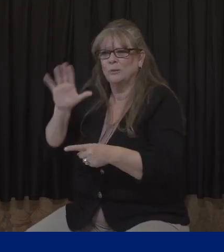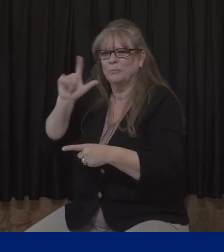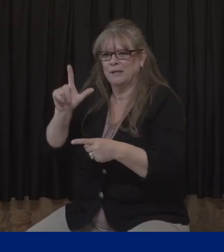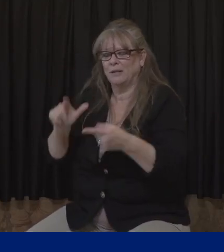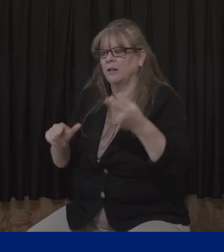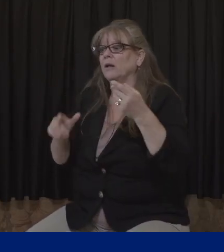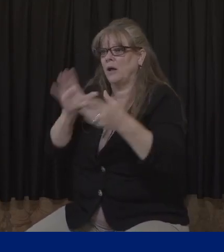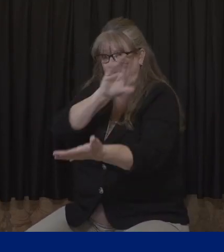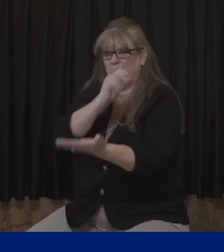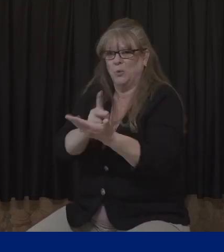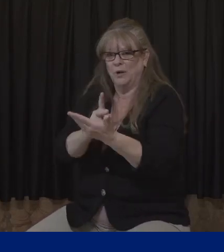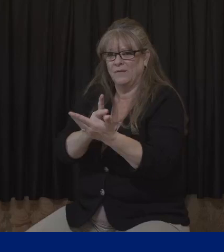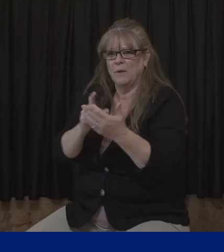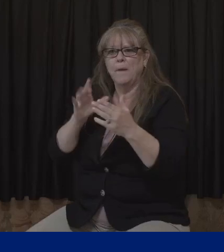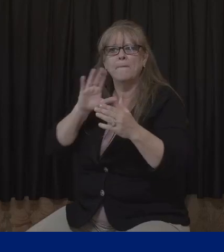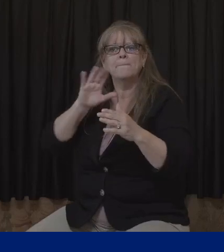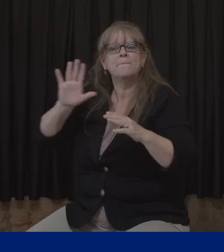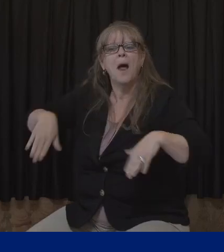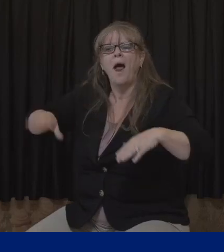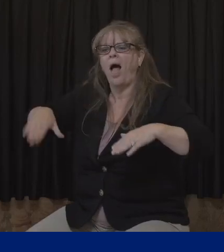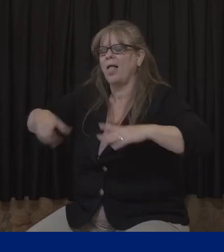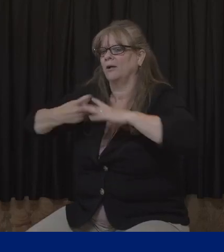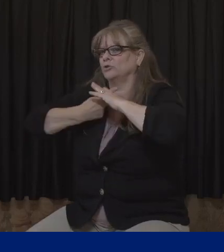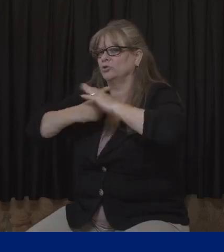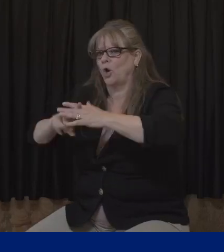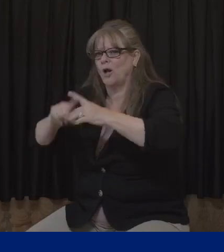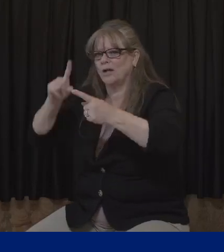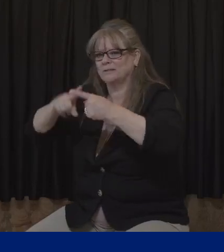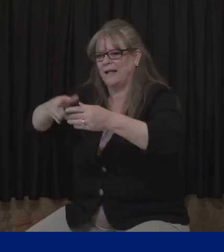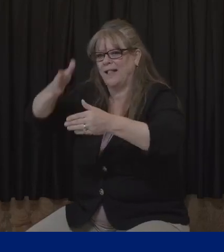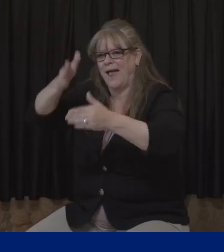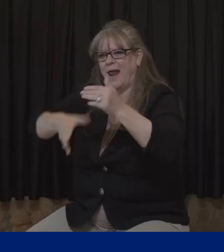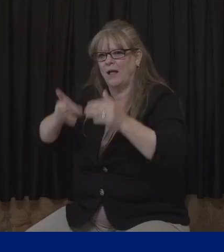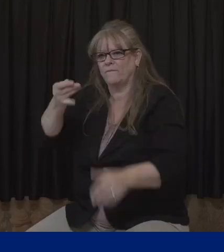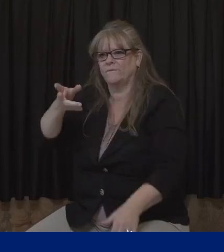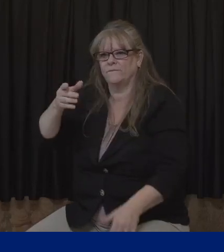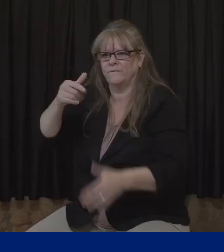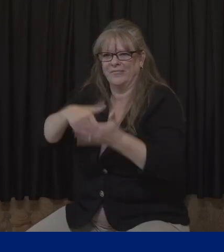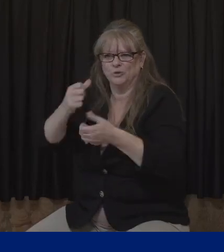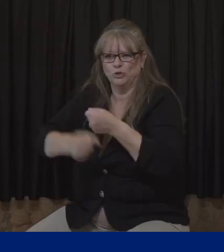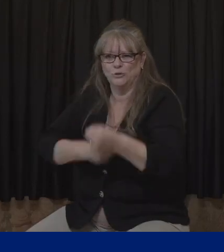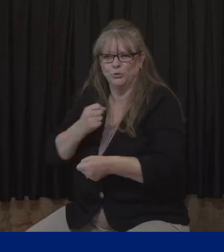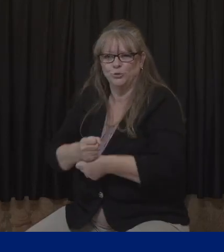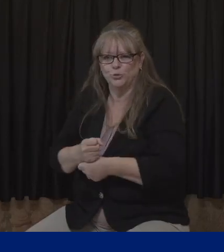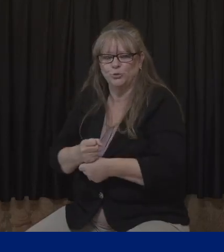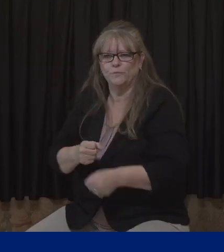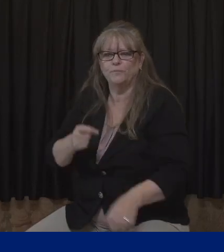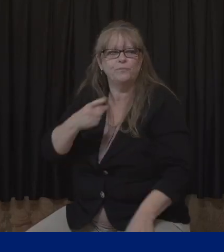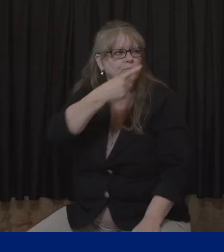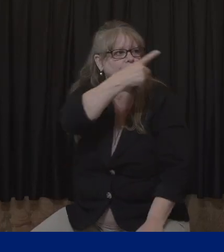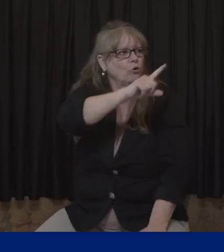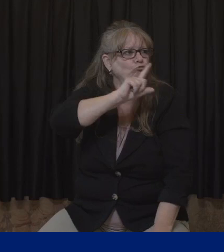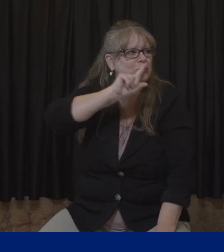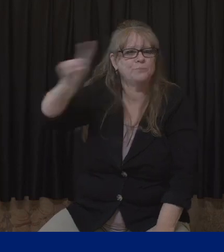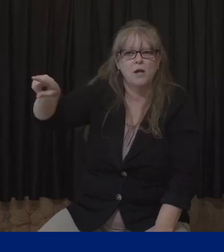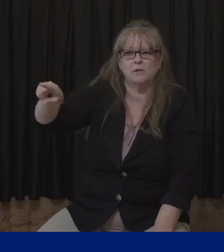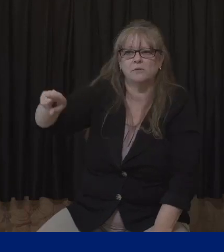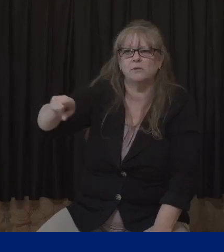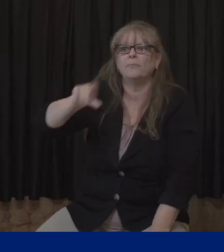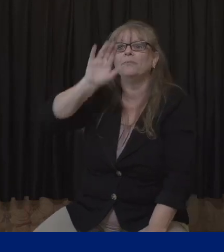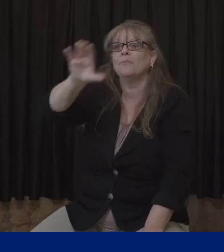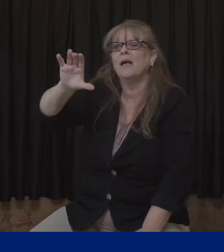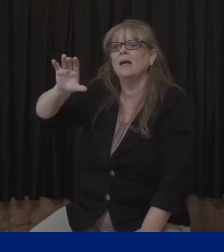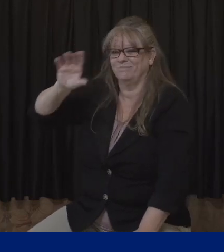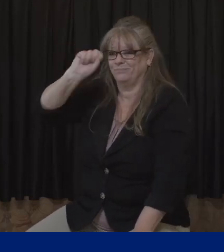and I'm very thrilled that that bill made it through. It's very important. You're right, we're at a time period where I want to thank the men and women of the